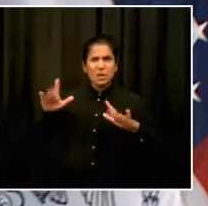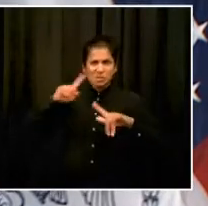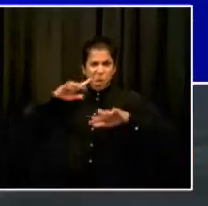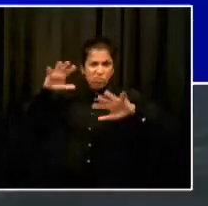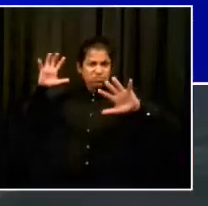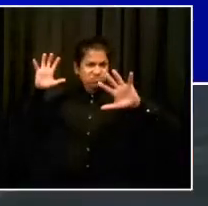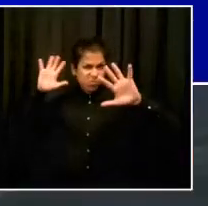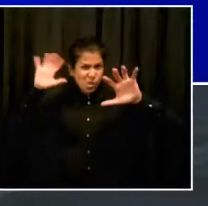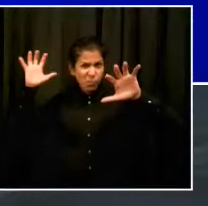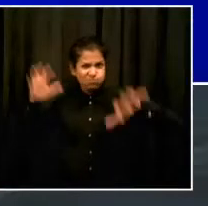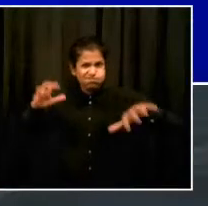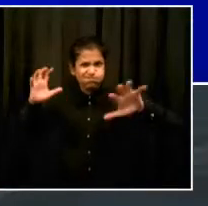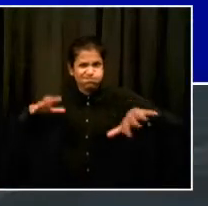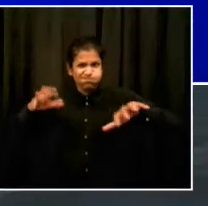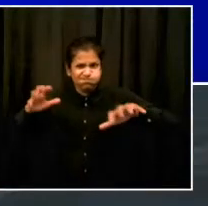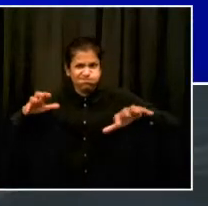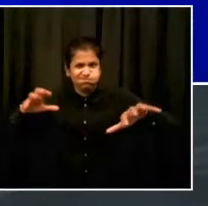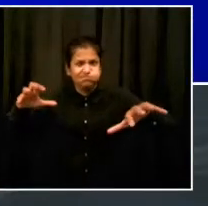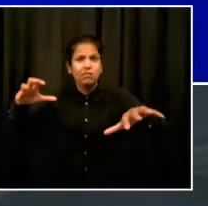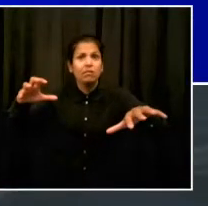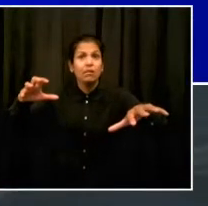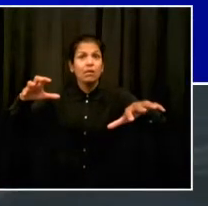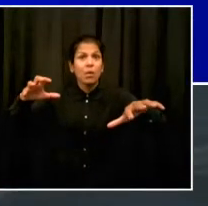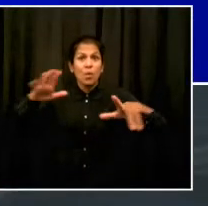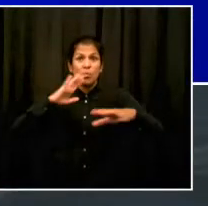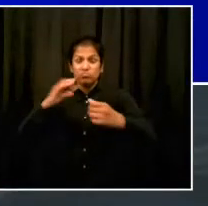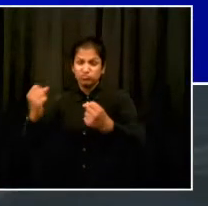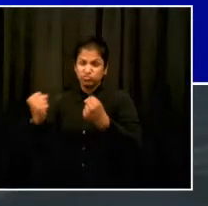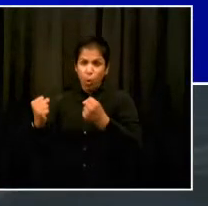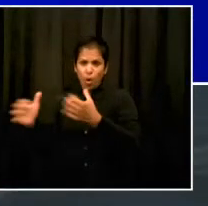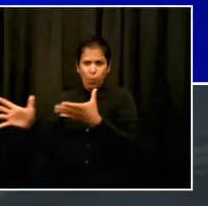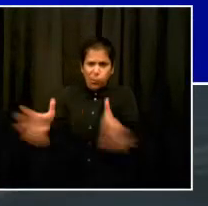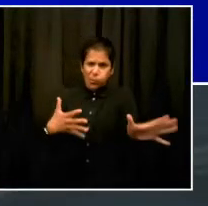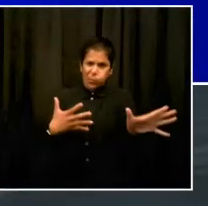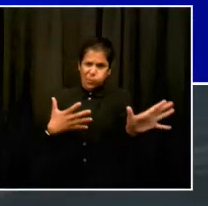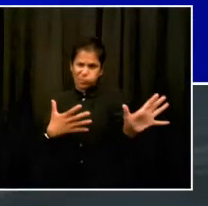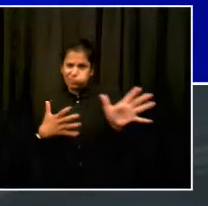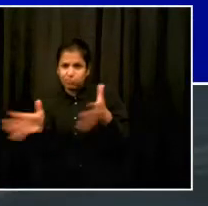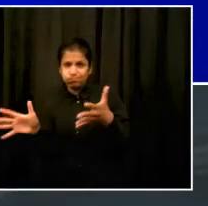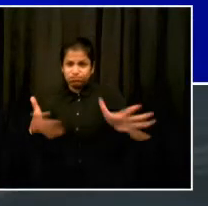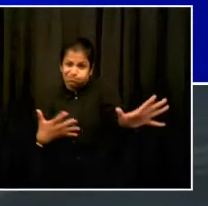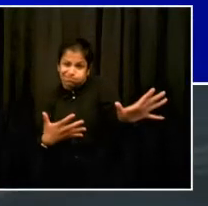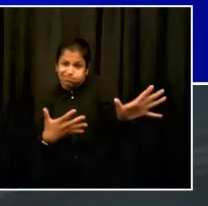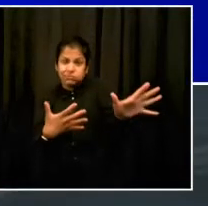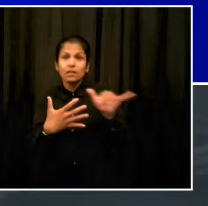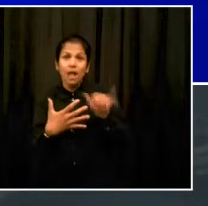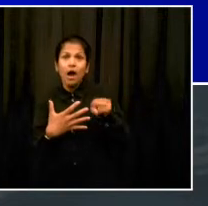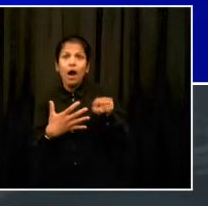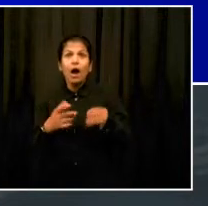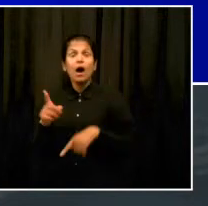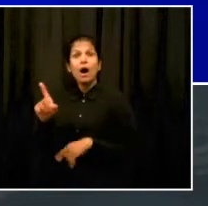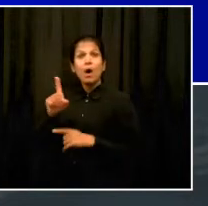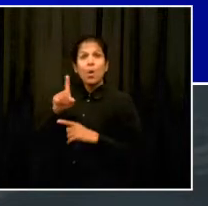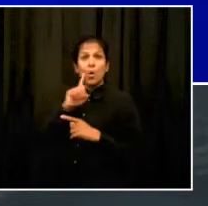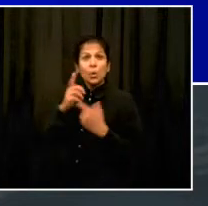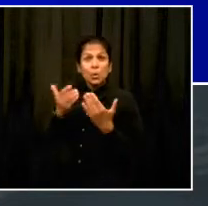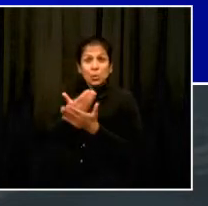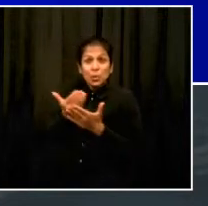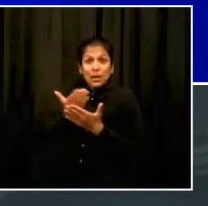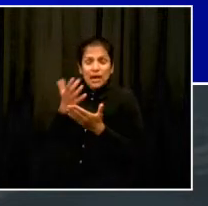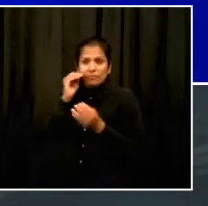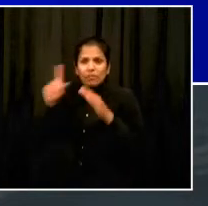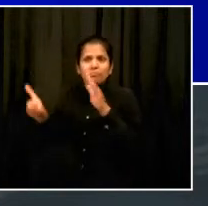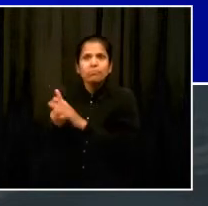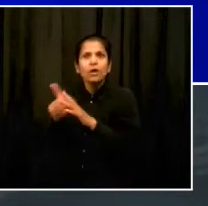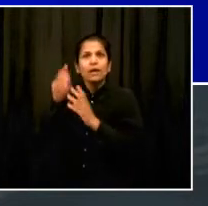going to hear from our Emergency Management Commissioner in a moment, the threat of tornadoes now. This is a new piece of this equation. So look, the